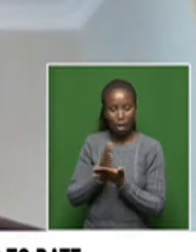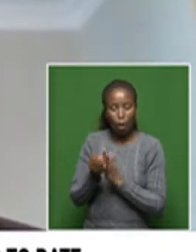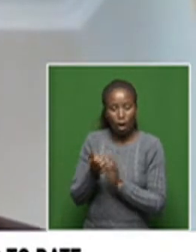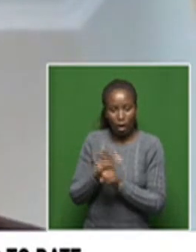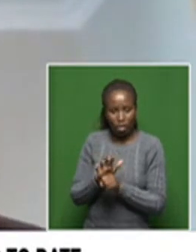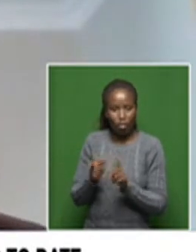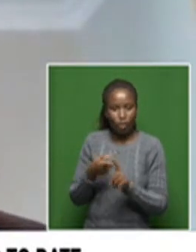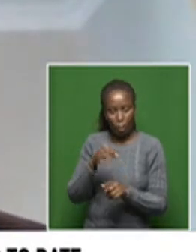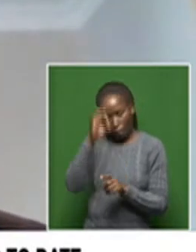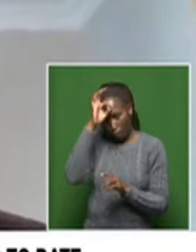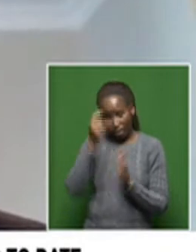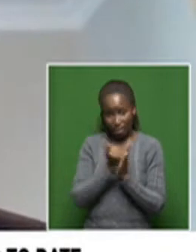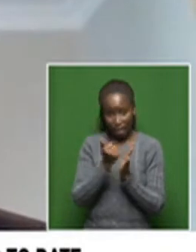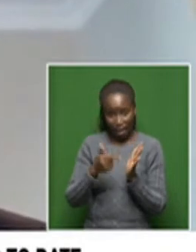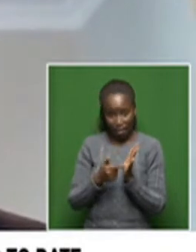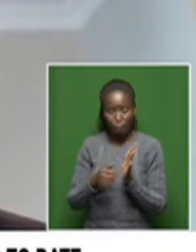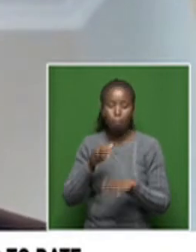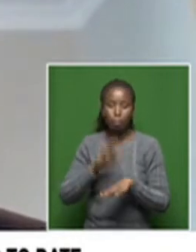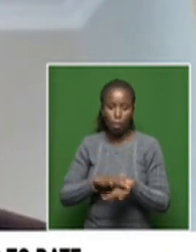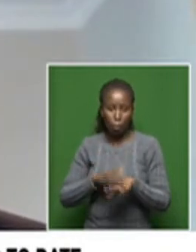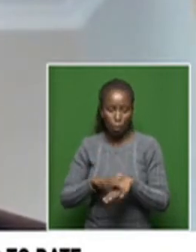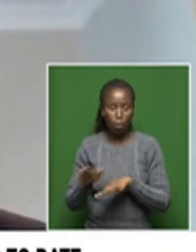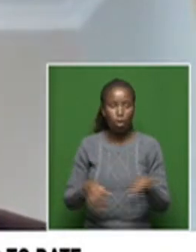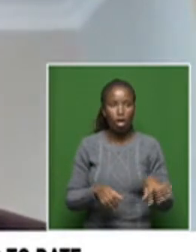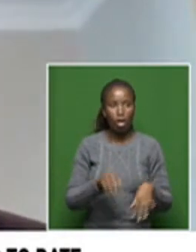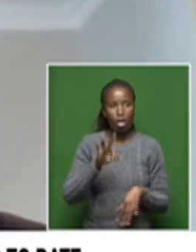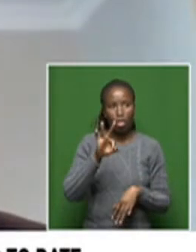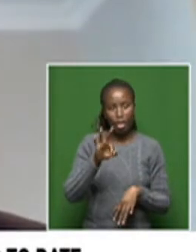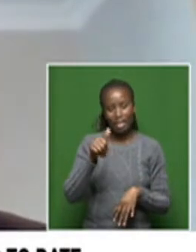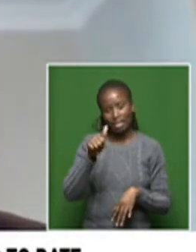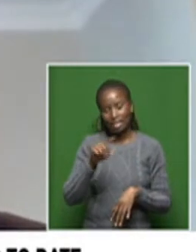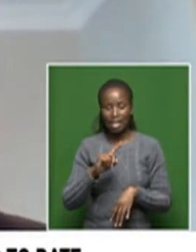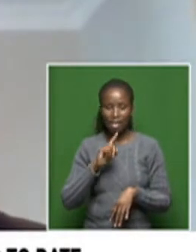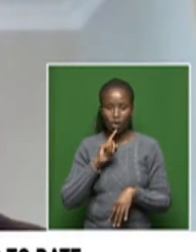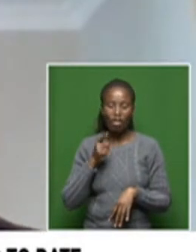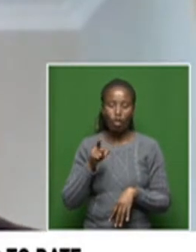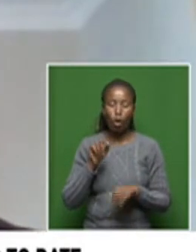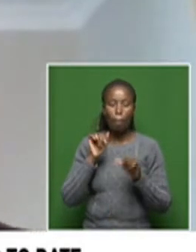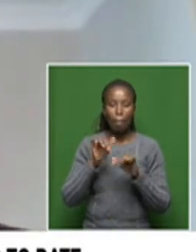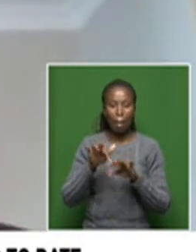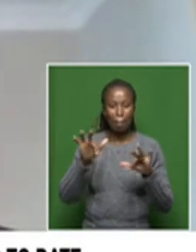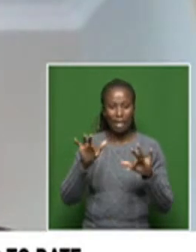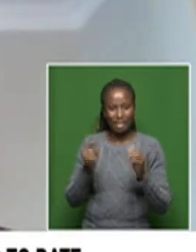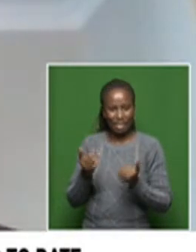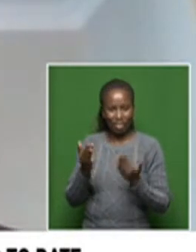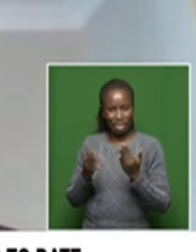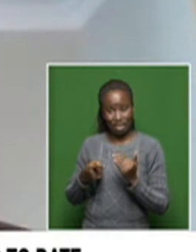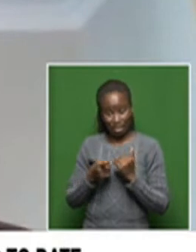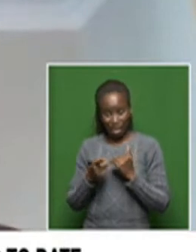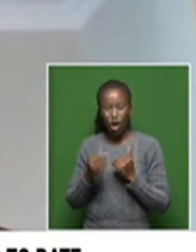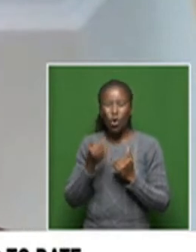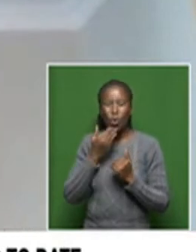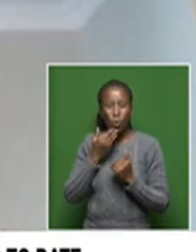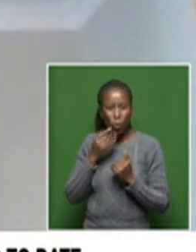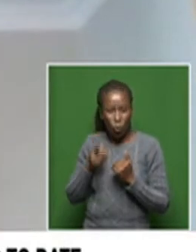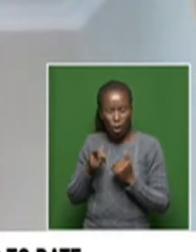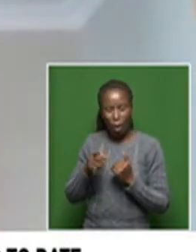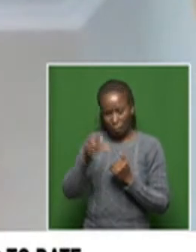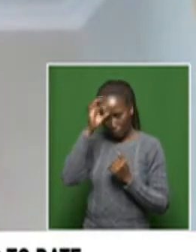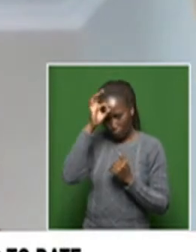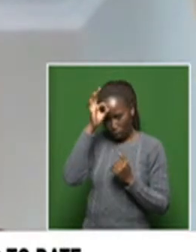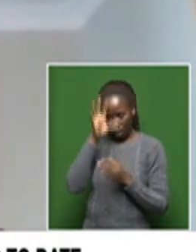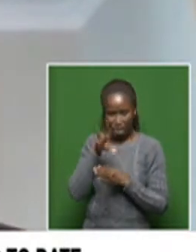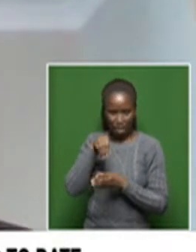and a further 36,000 through the Public Service Act. Those are the civilians working in the police